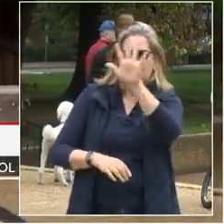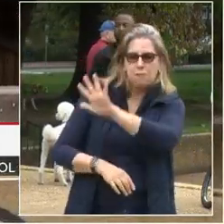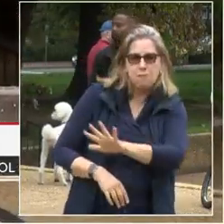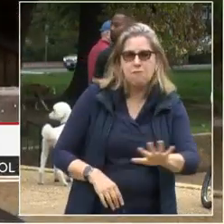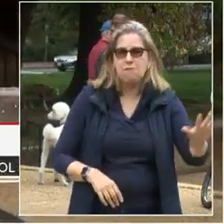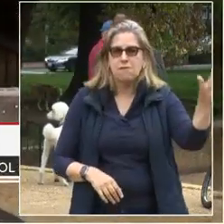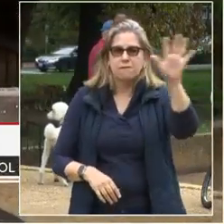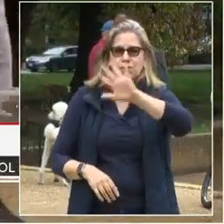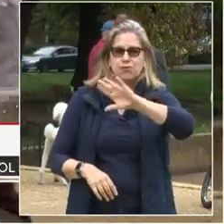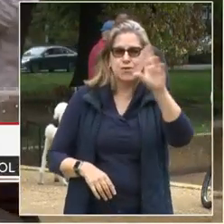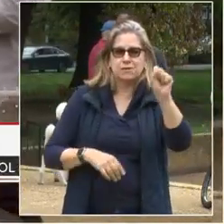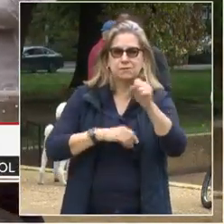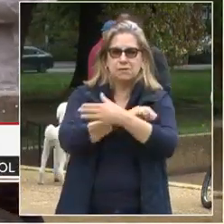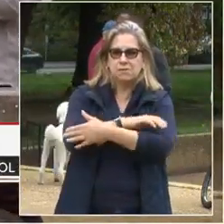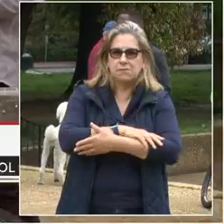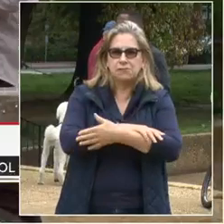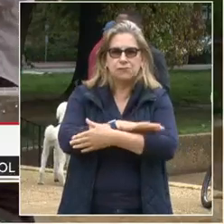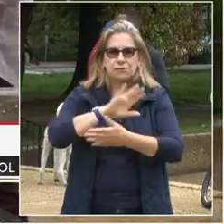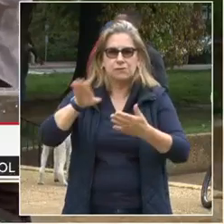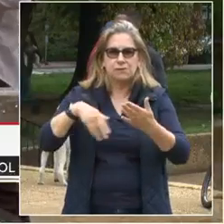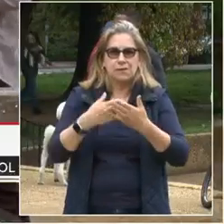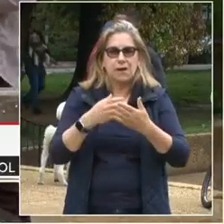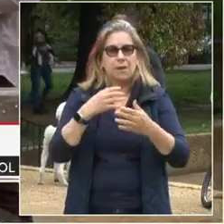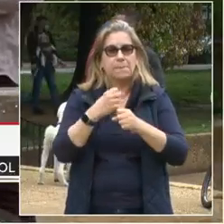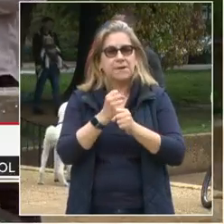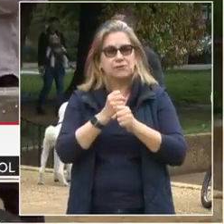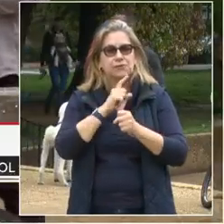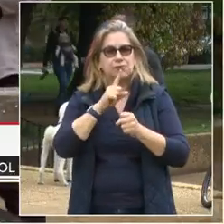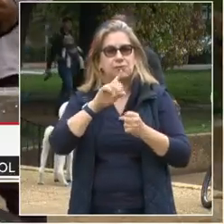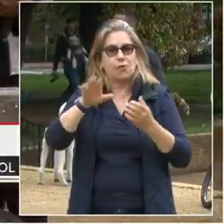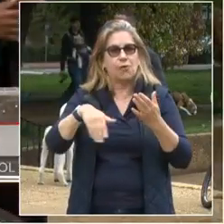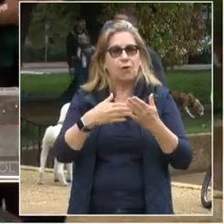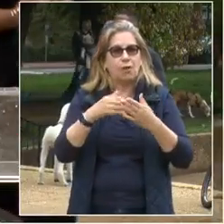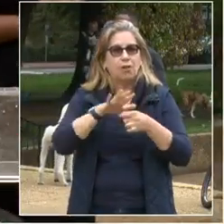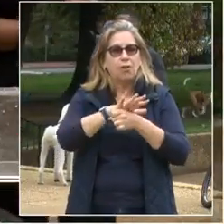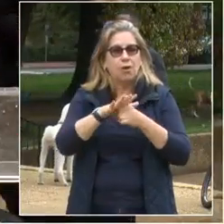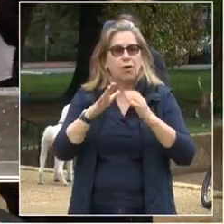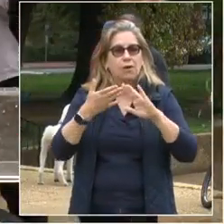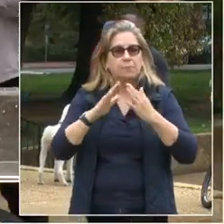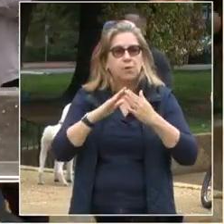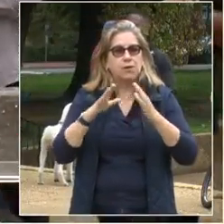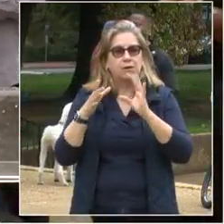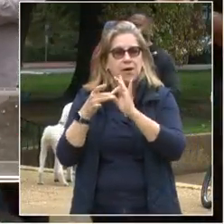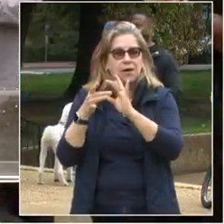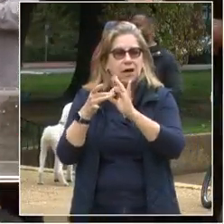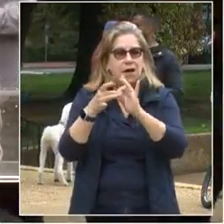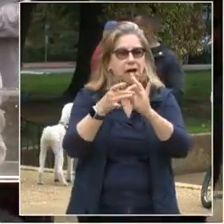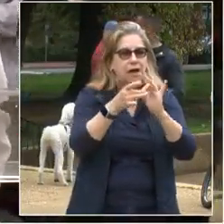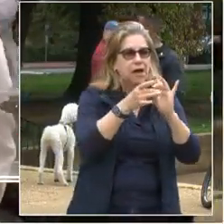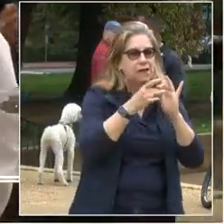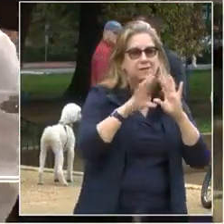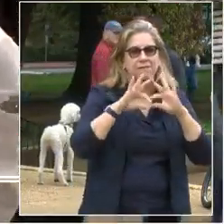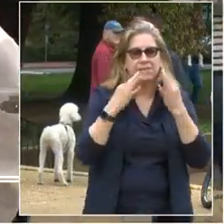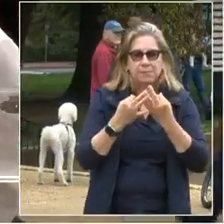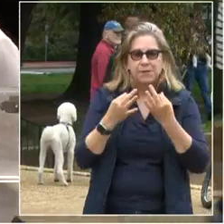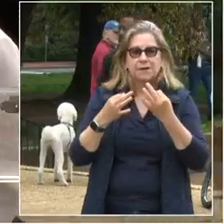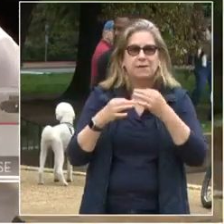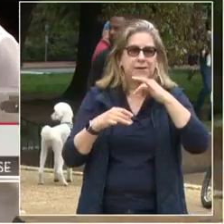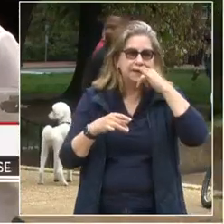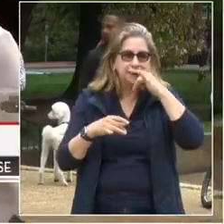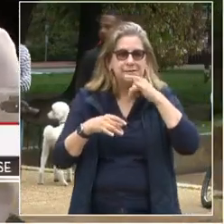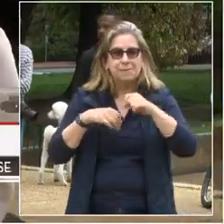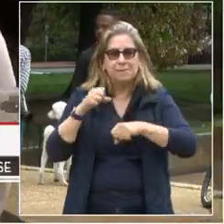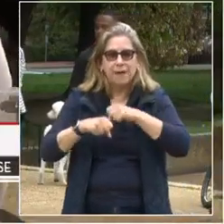with communities to make it possible for more students and families to walk and bike and roll using wheels to